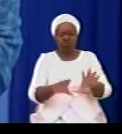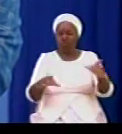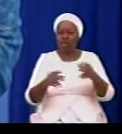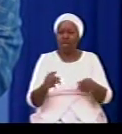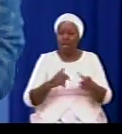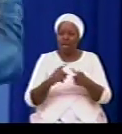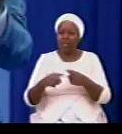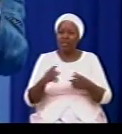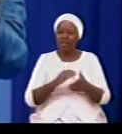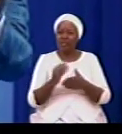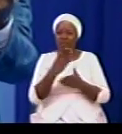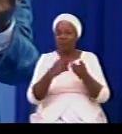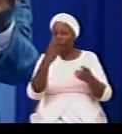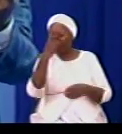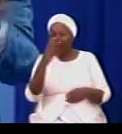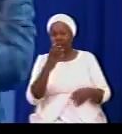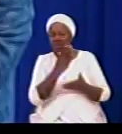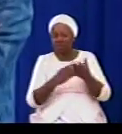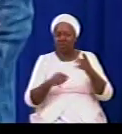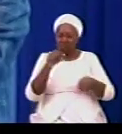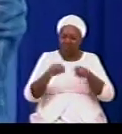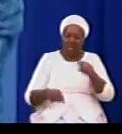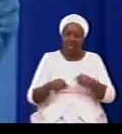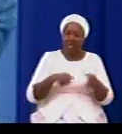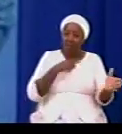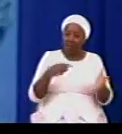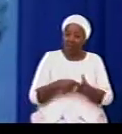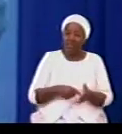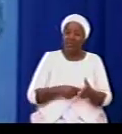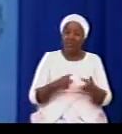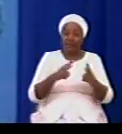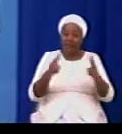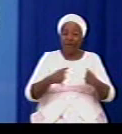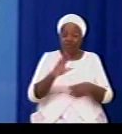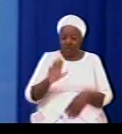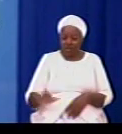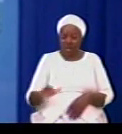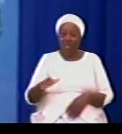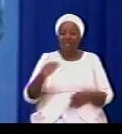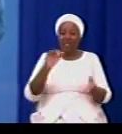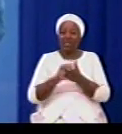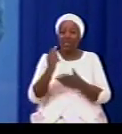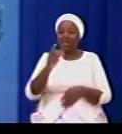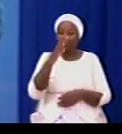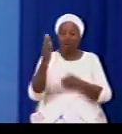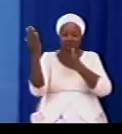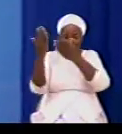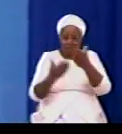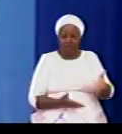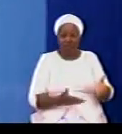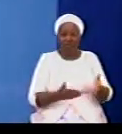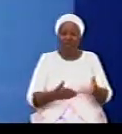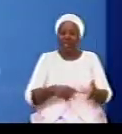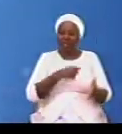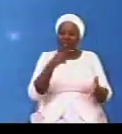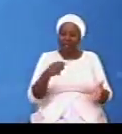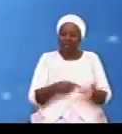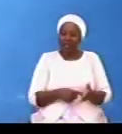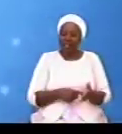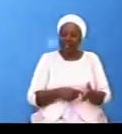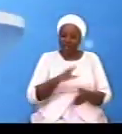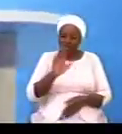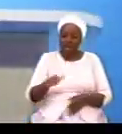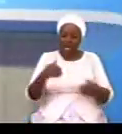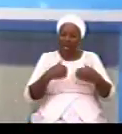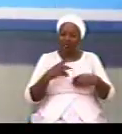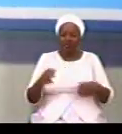brought, this particular child that had a peculiar problem, this particular